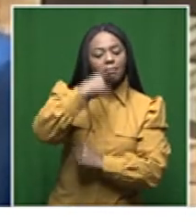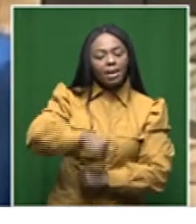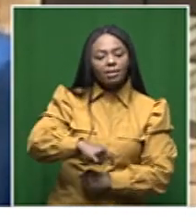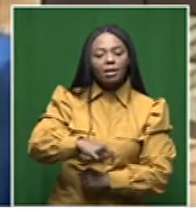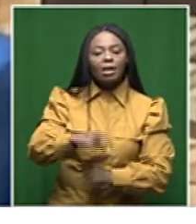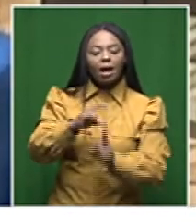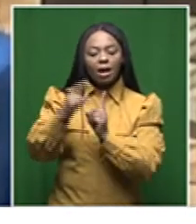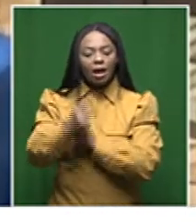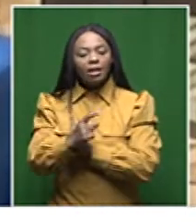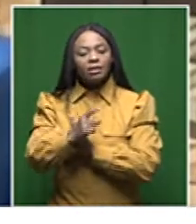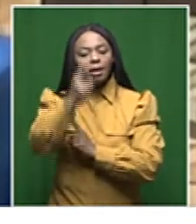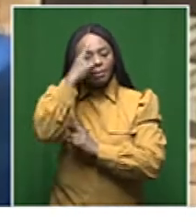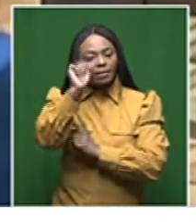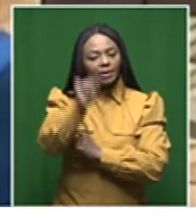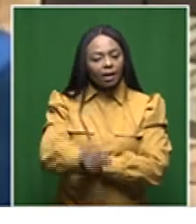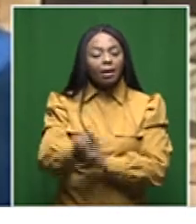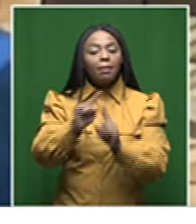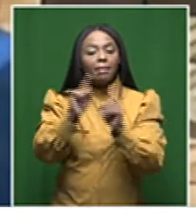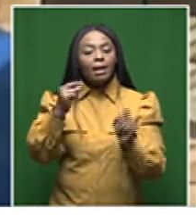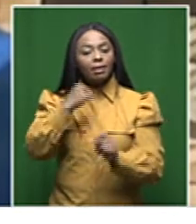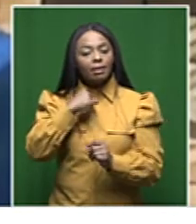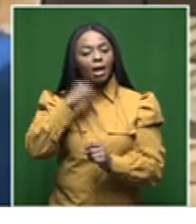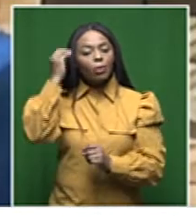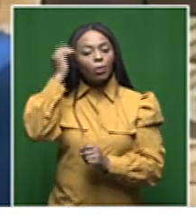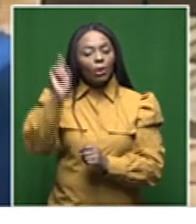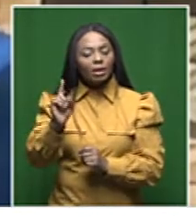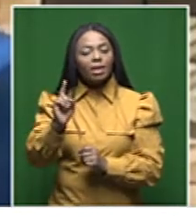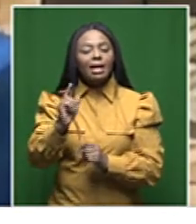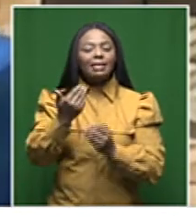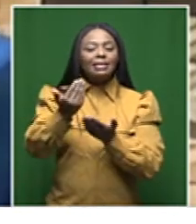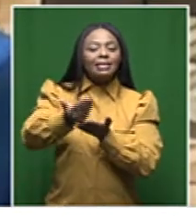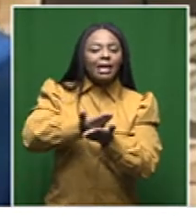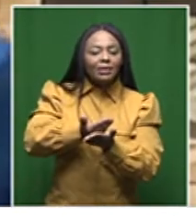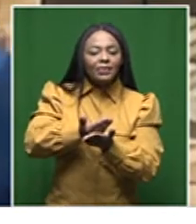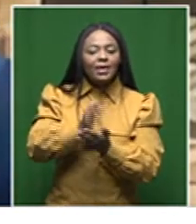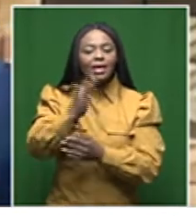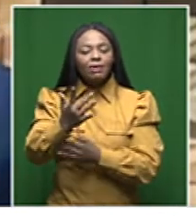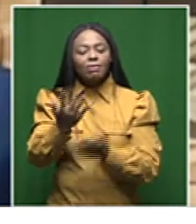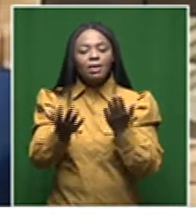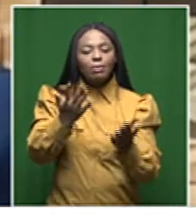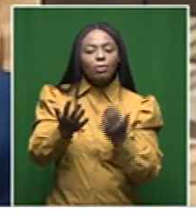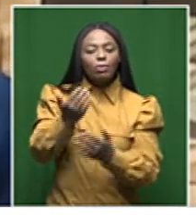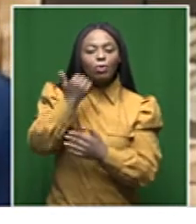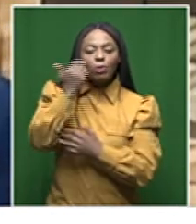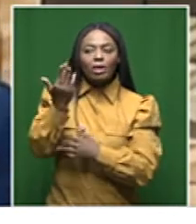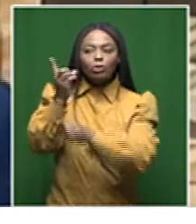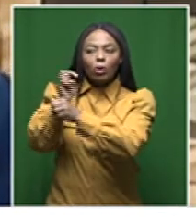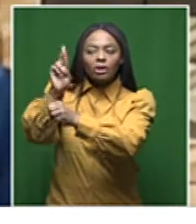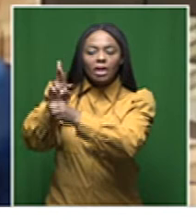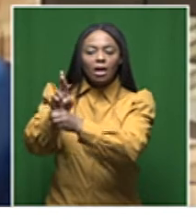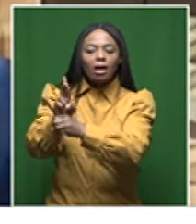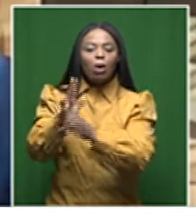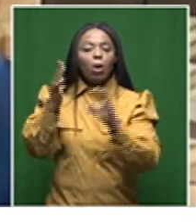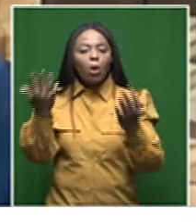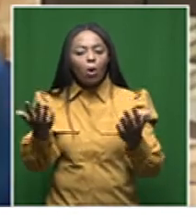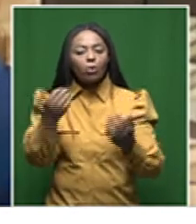cultural background, but knowing what I know is that it's probably much safer if you do not want to consult the doctor directly or don't